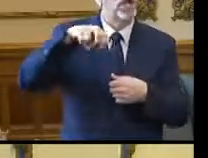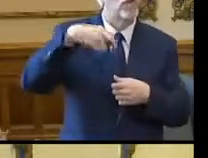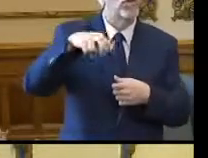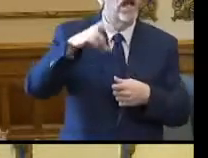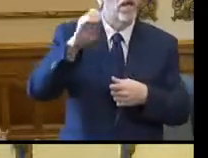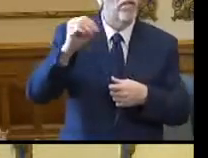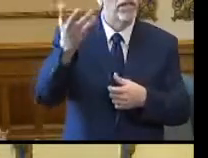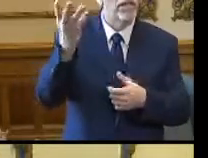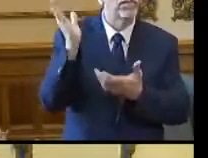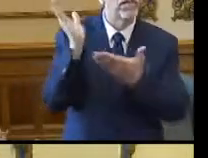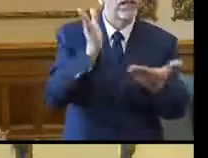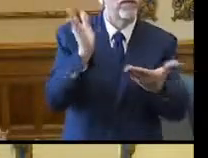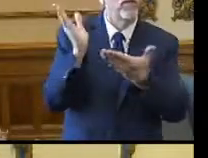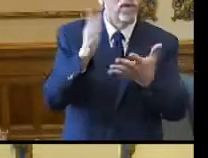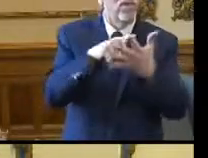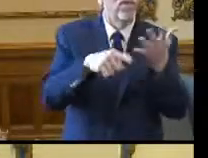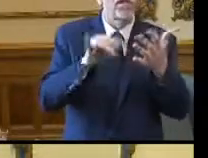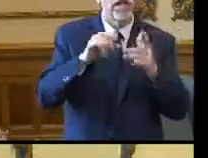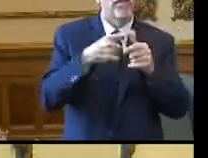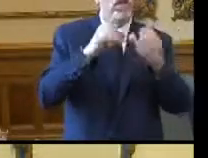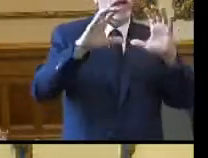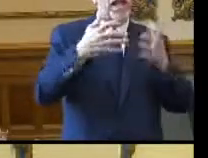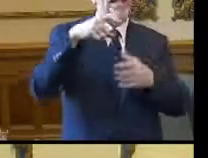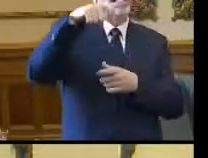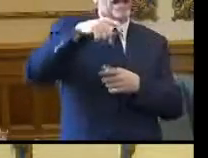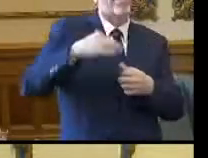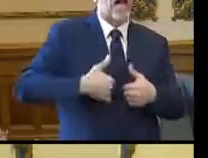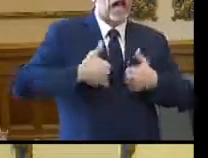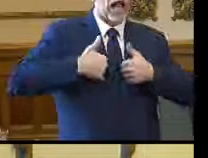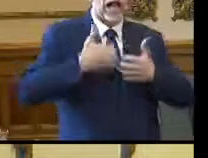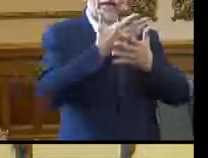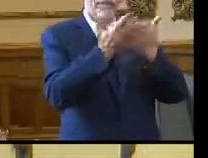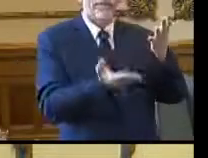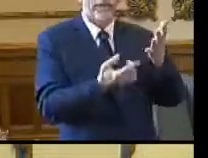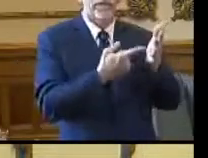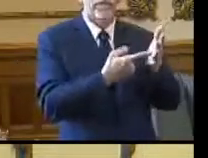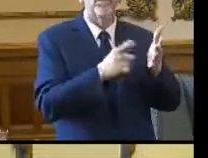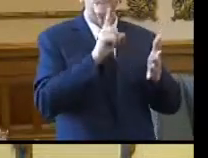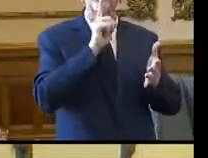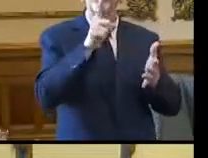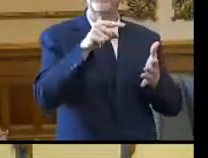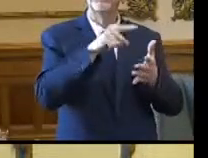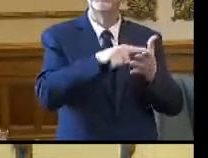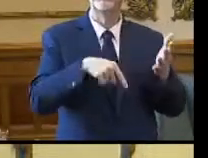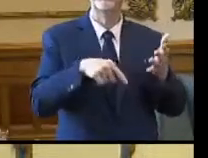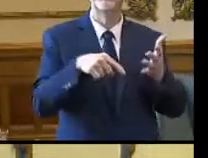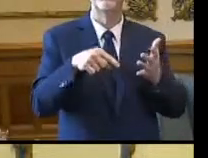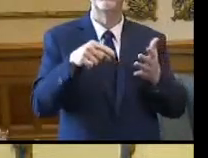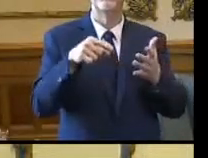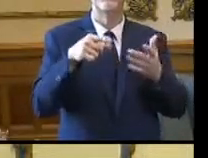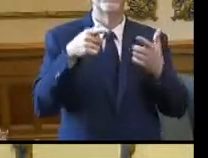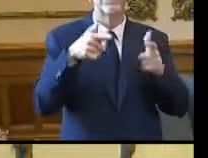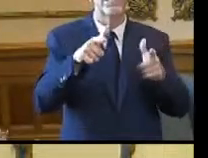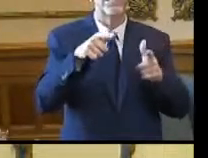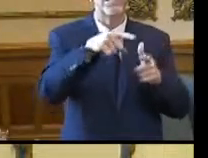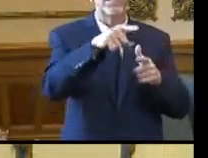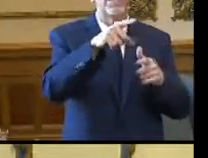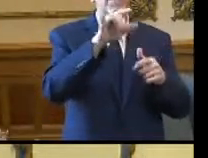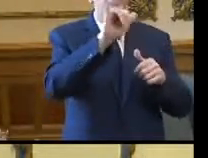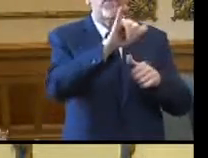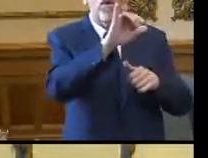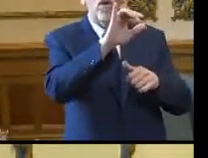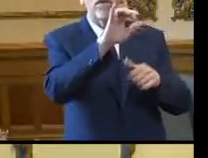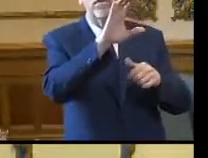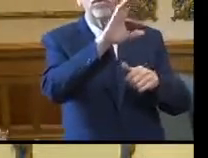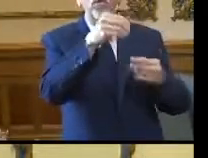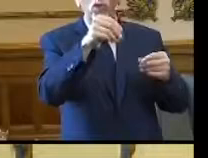COVID-19 infection and are able to help them. The majority of that care is able to be delivered in an ambulatory fashion, so really focusing